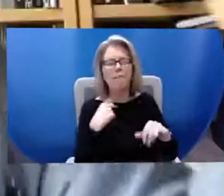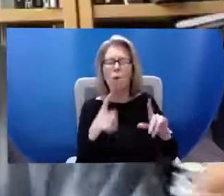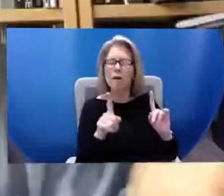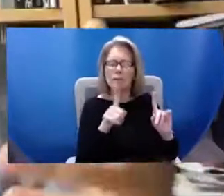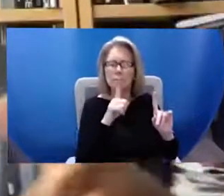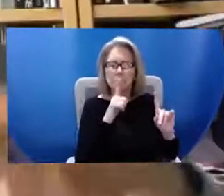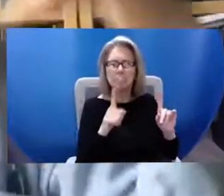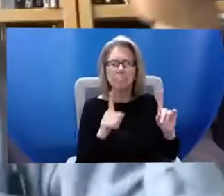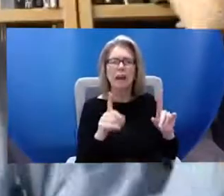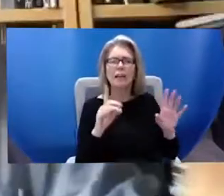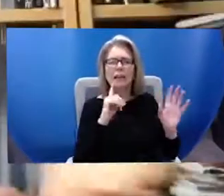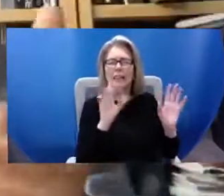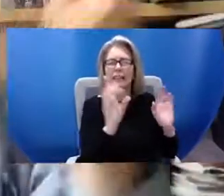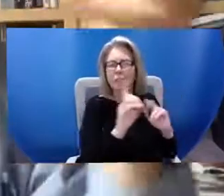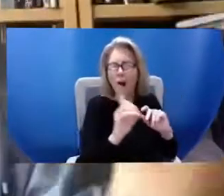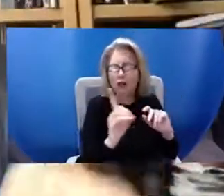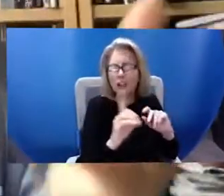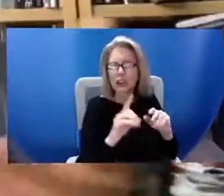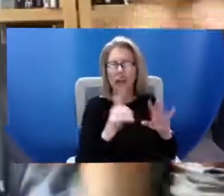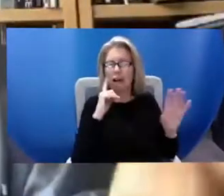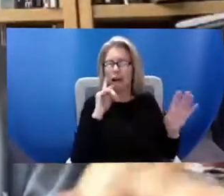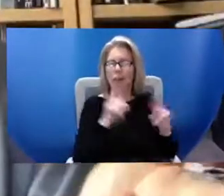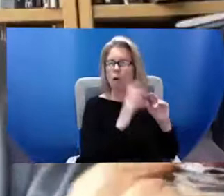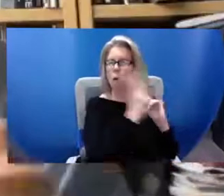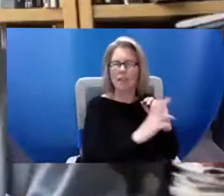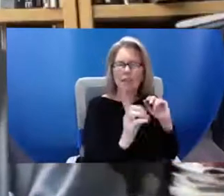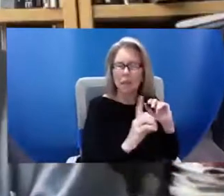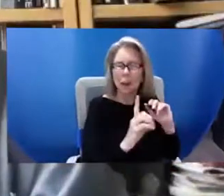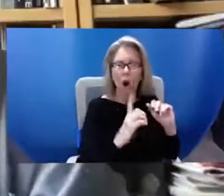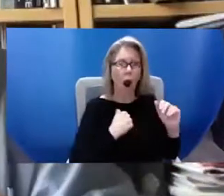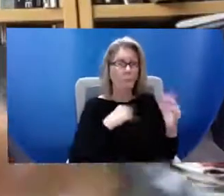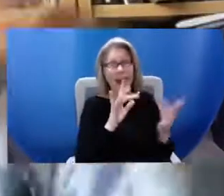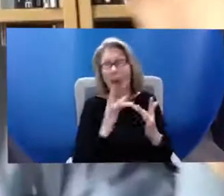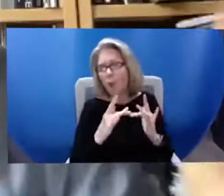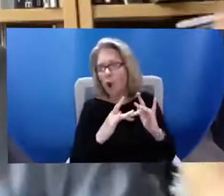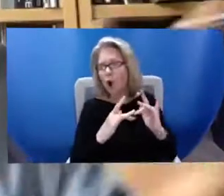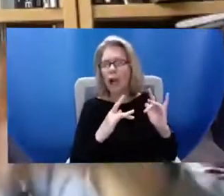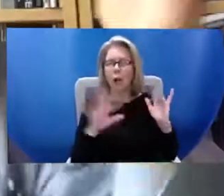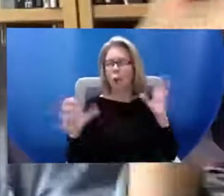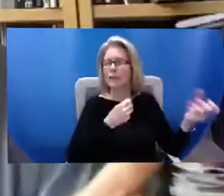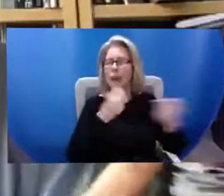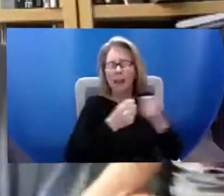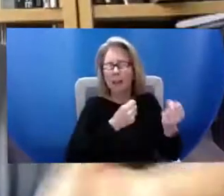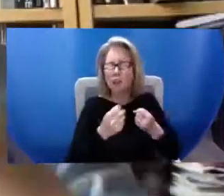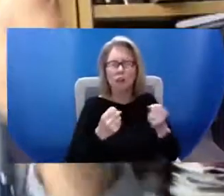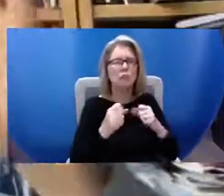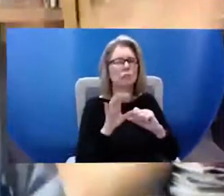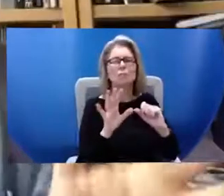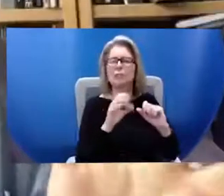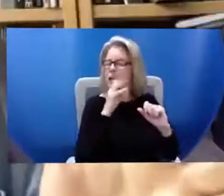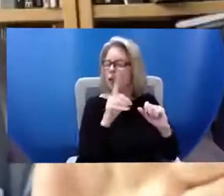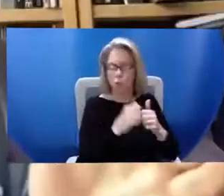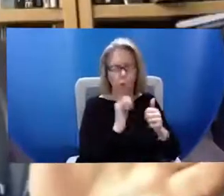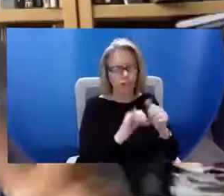voice, or it's also very different than a model of democracy in the sense of Western democracy, or a networking or an assemblage. It